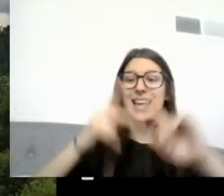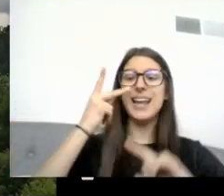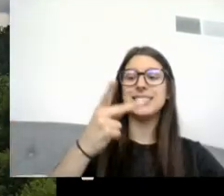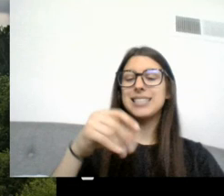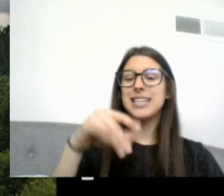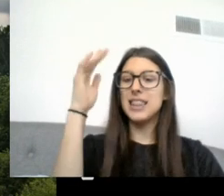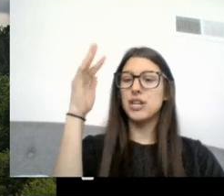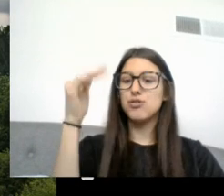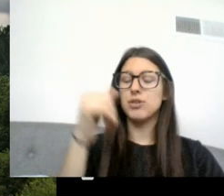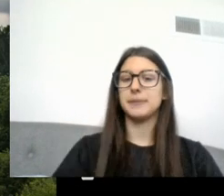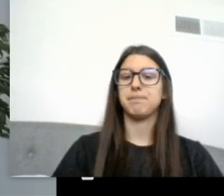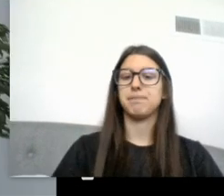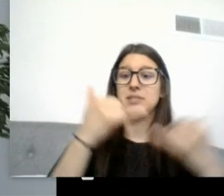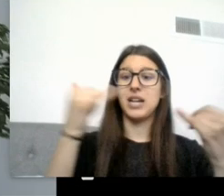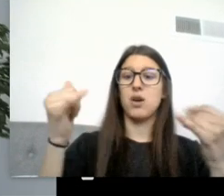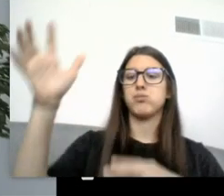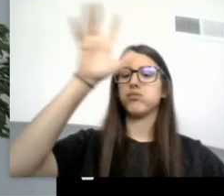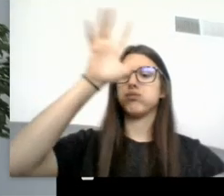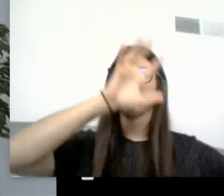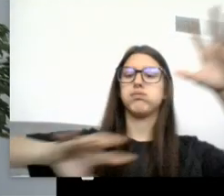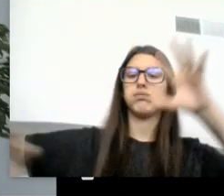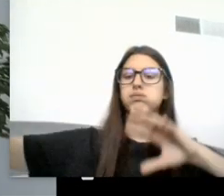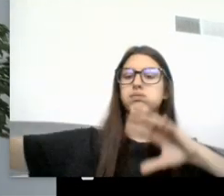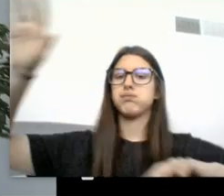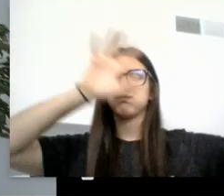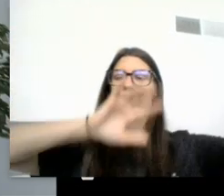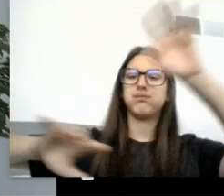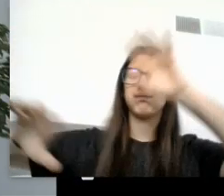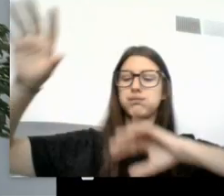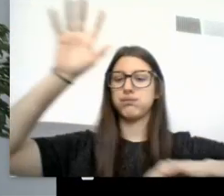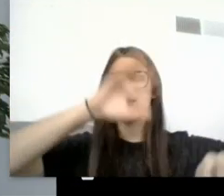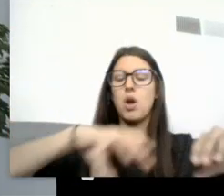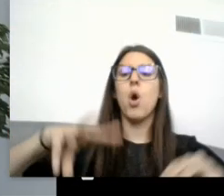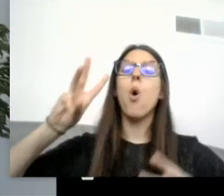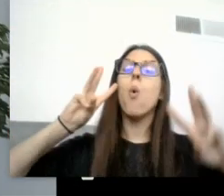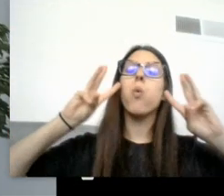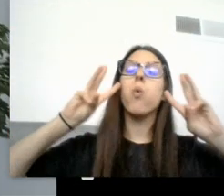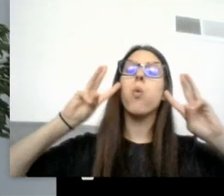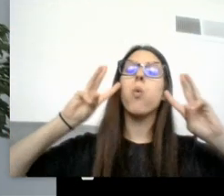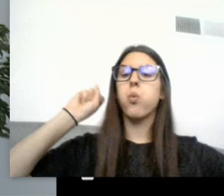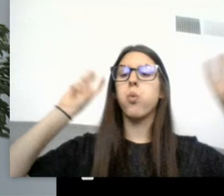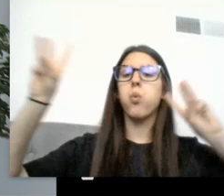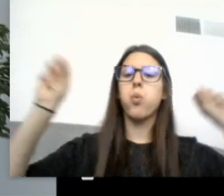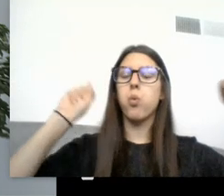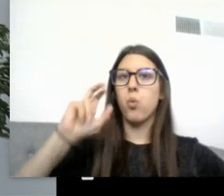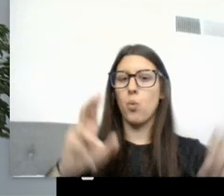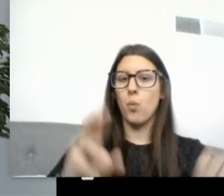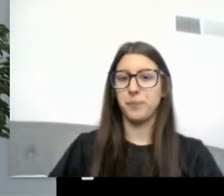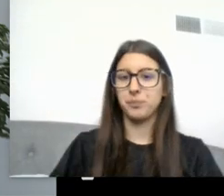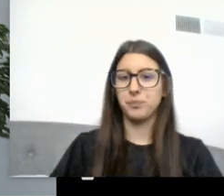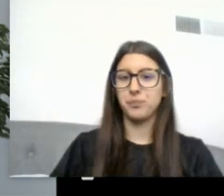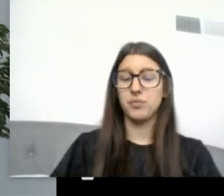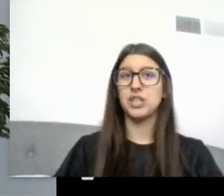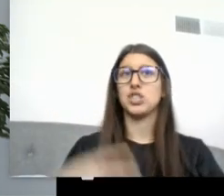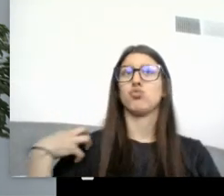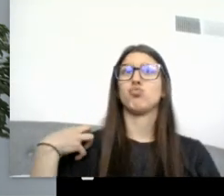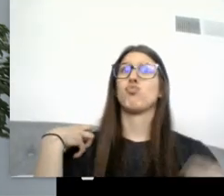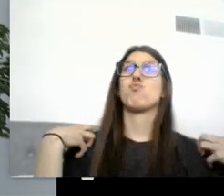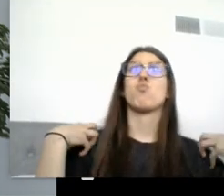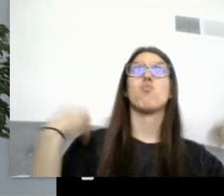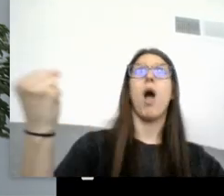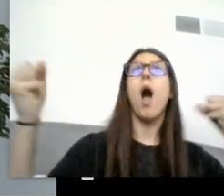wind was gusting. The branches on the tree were swaying back and forth very wildly. As the wind blew stronger and